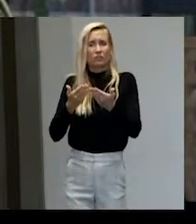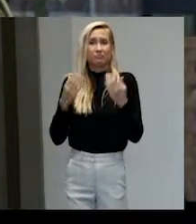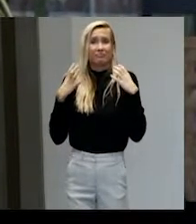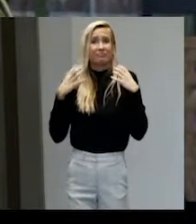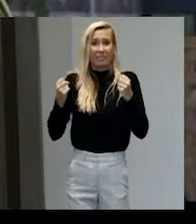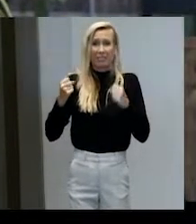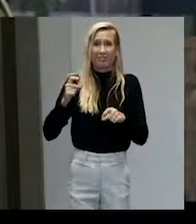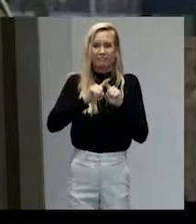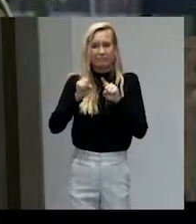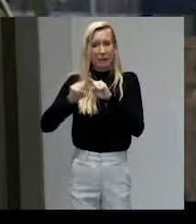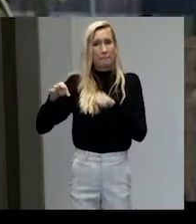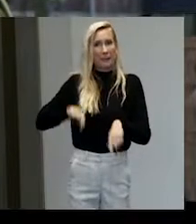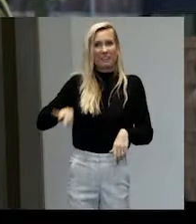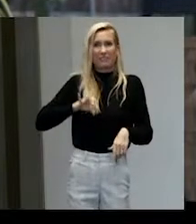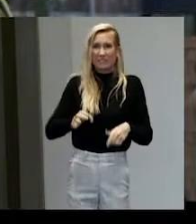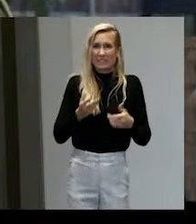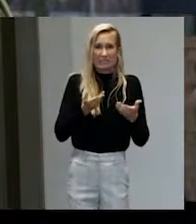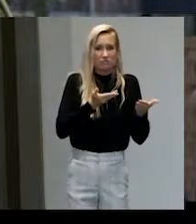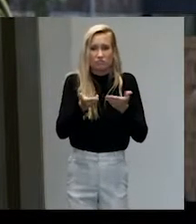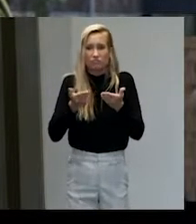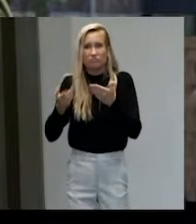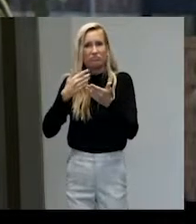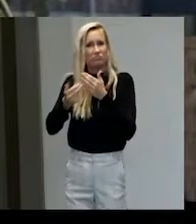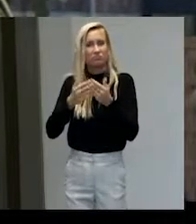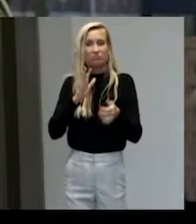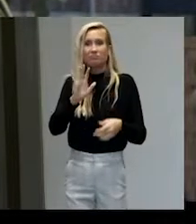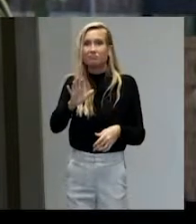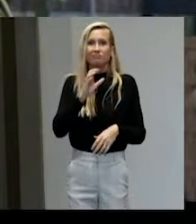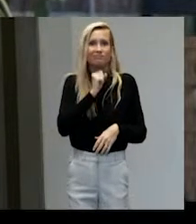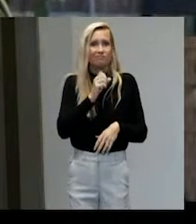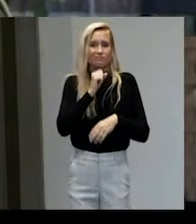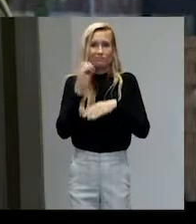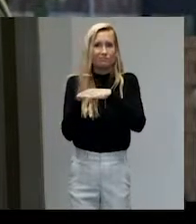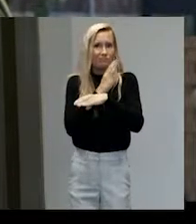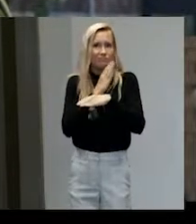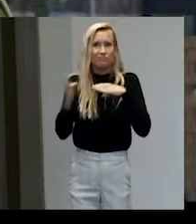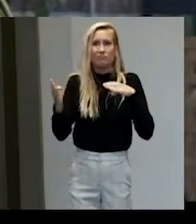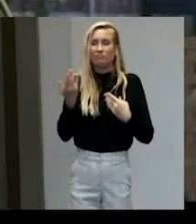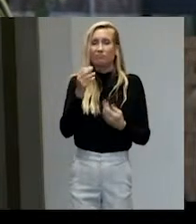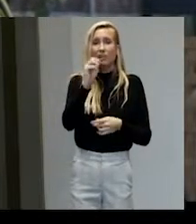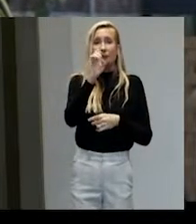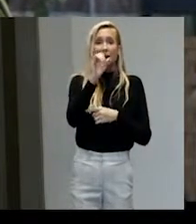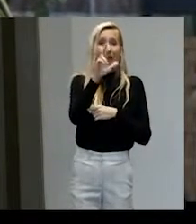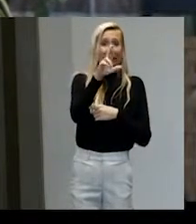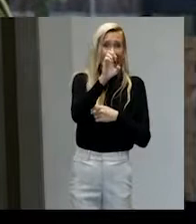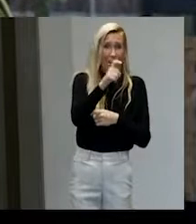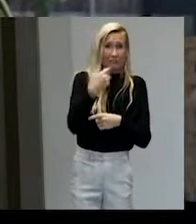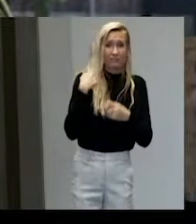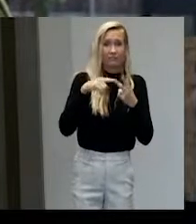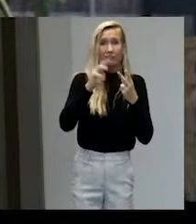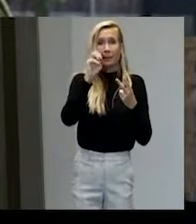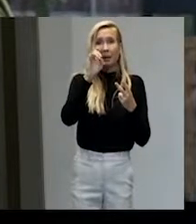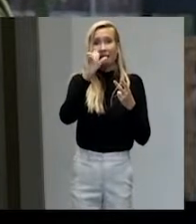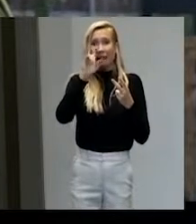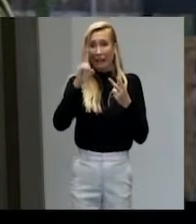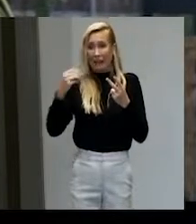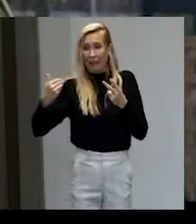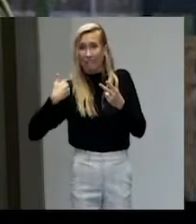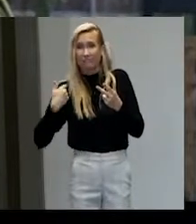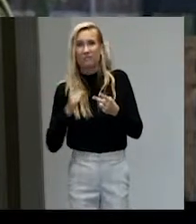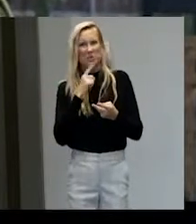of life, folks that are on Medicare, Medicaid, and Marketplace. In all, we serve